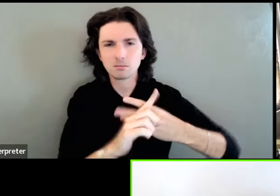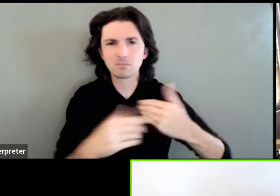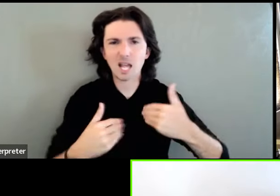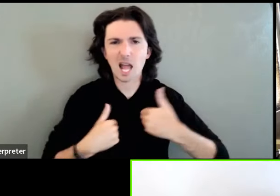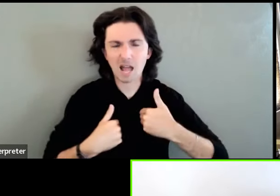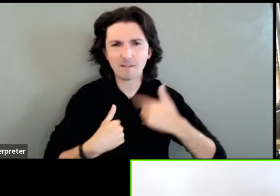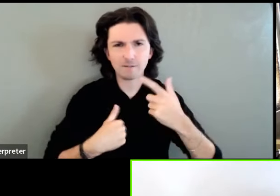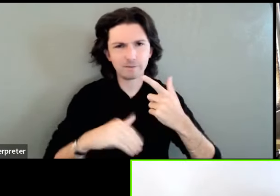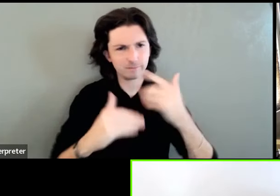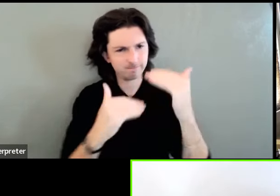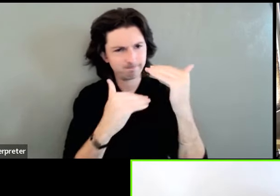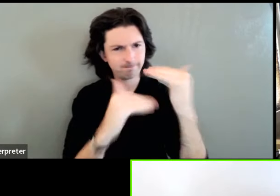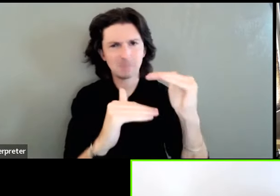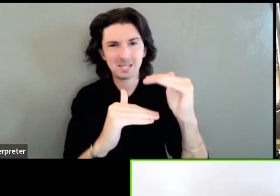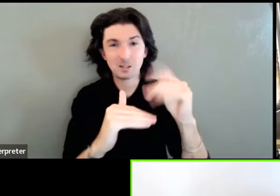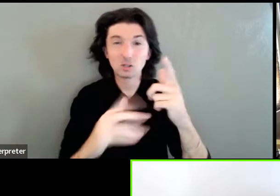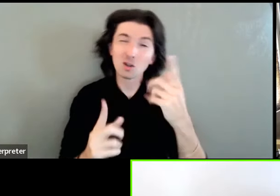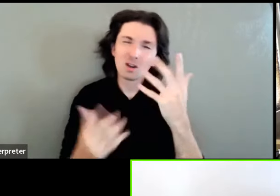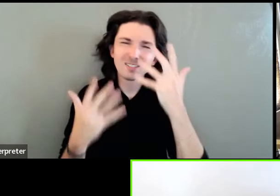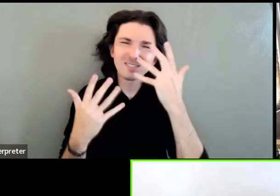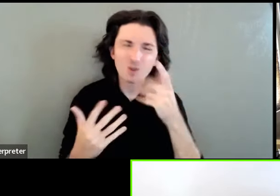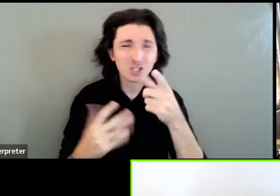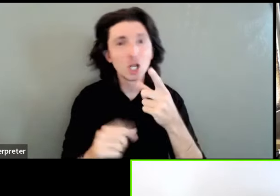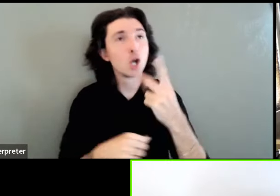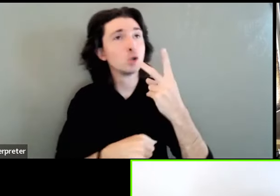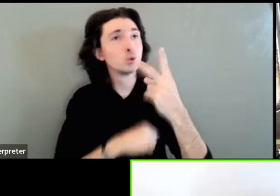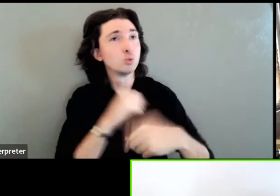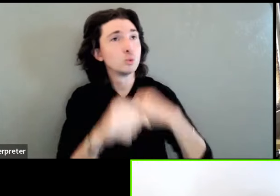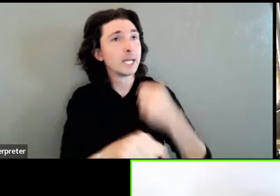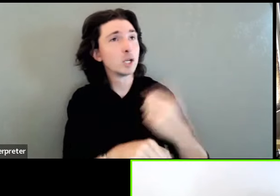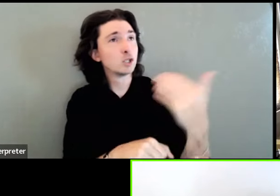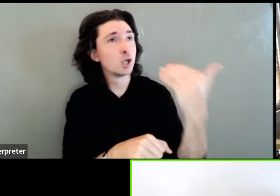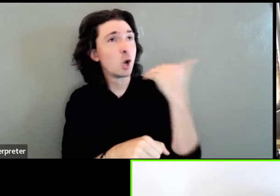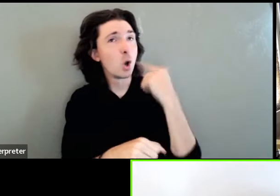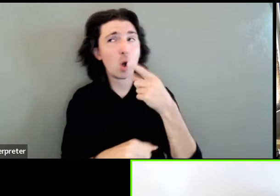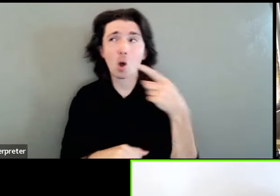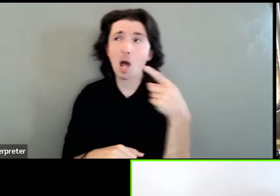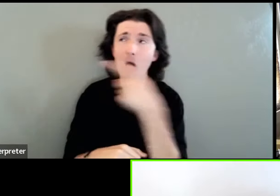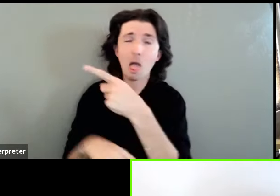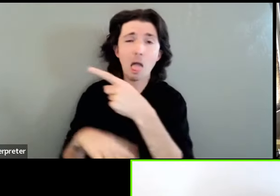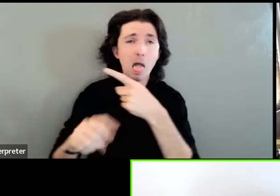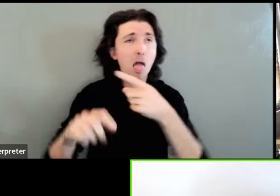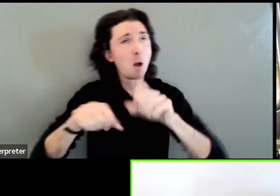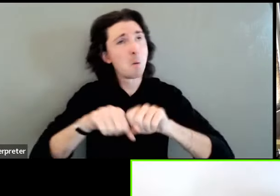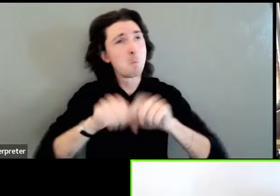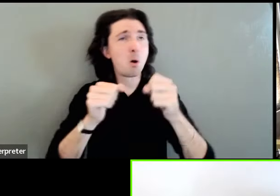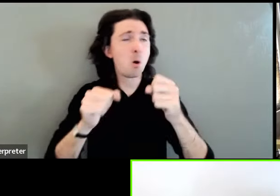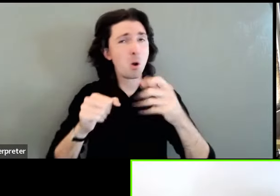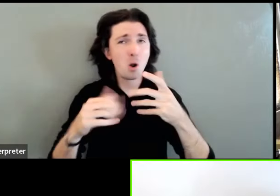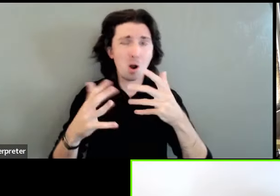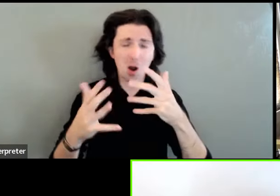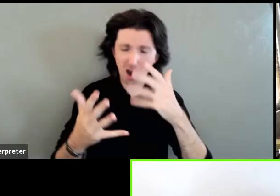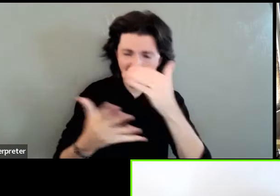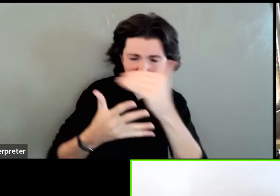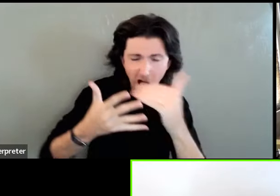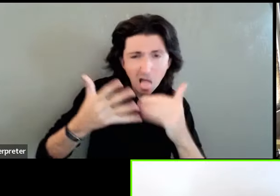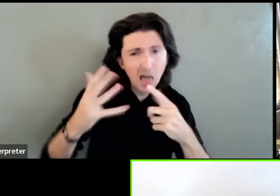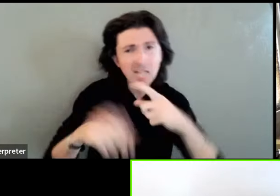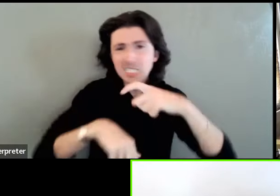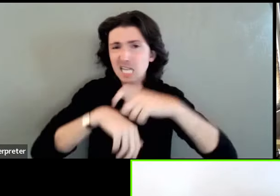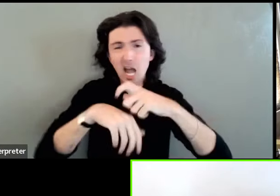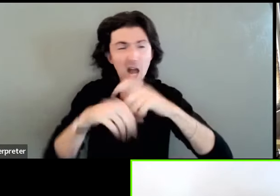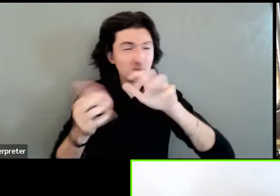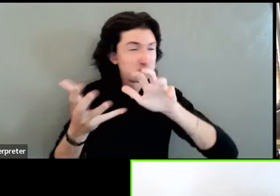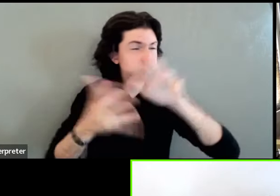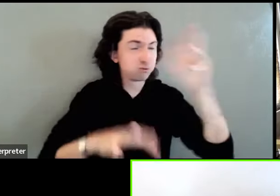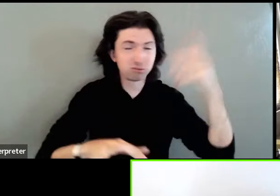break was violated 2 years ago, it's probably too late to file that claim. But if your meal break was violated 3 months ago, we definitely want to hear from you, and we will